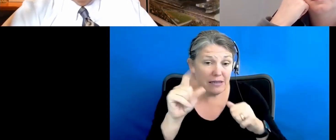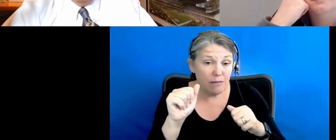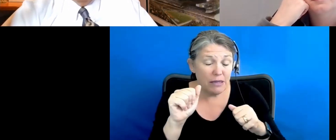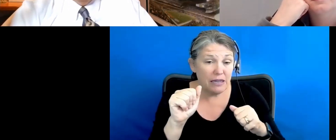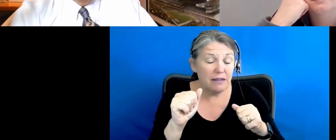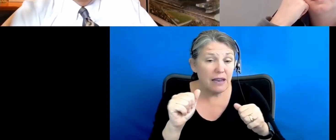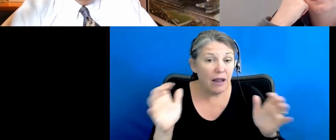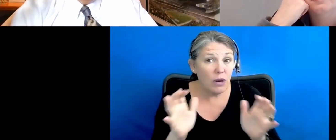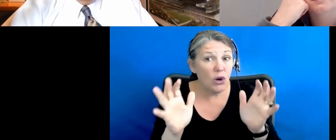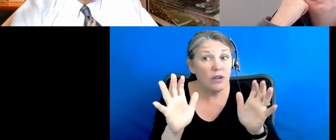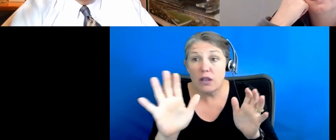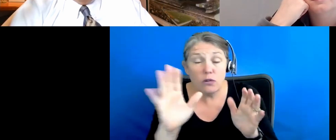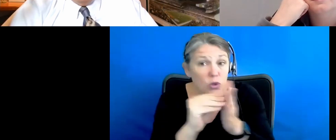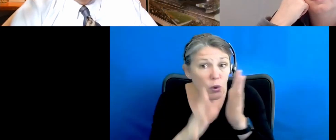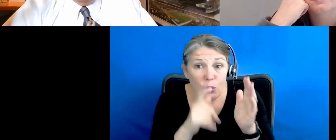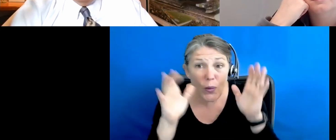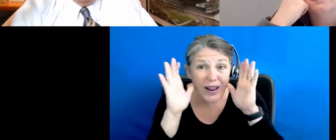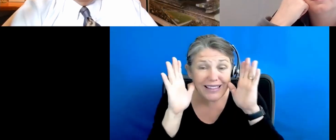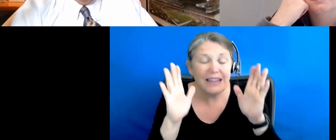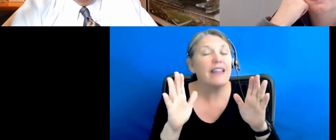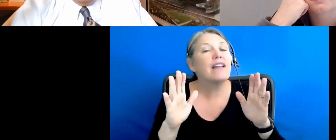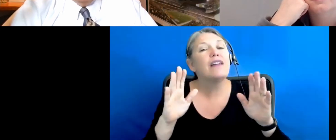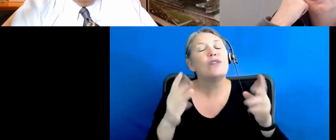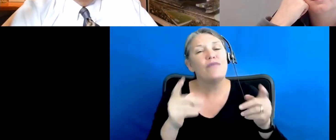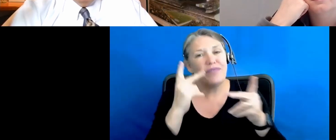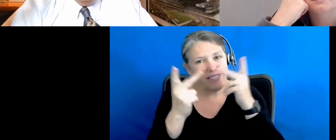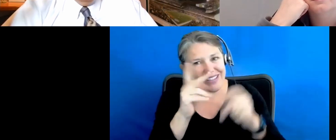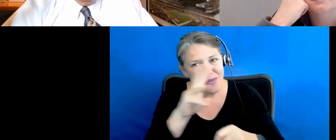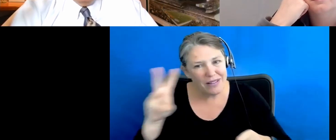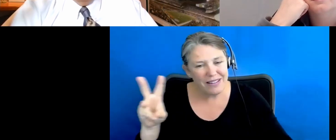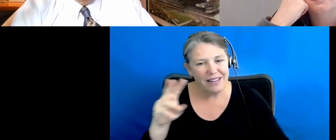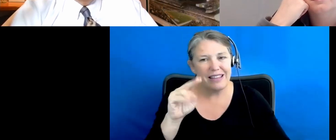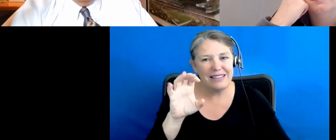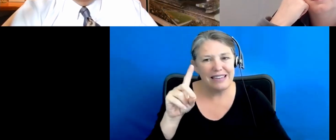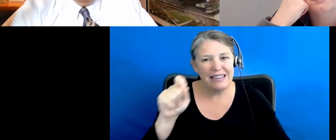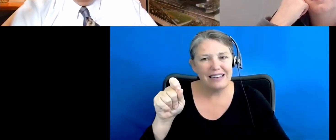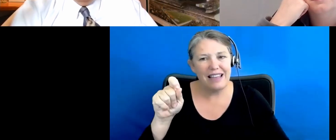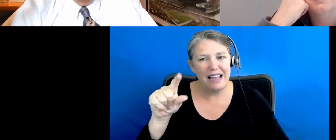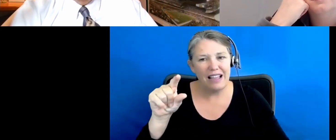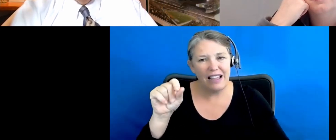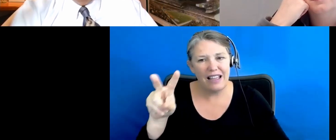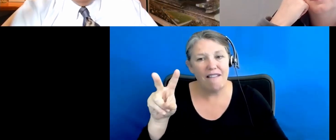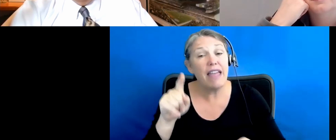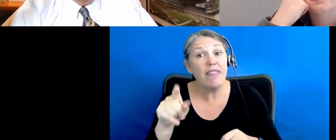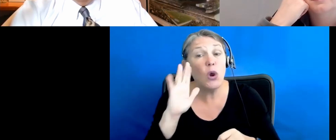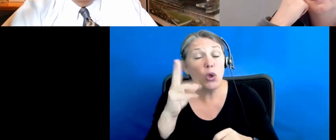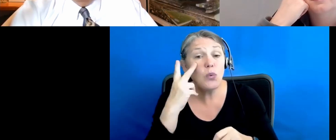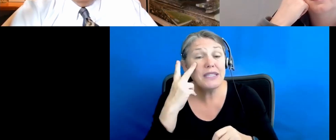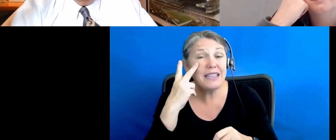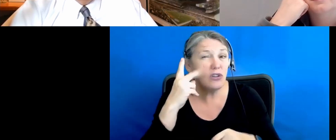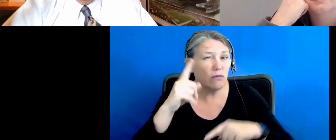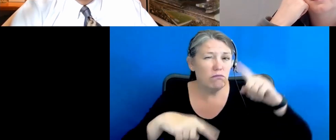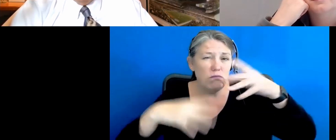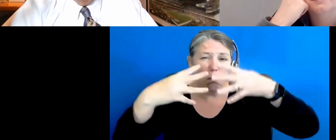your students that are listening to visit our website at ncda.gov. And there you'll find just a menu